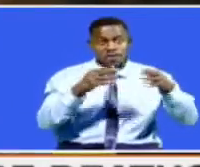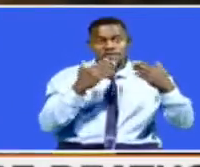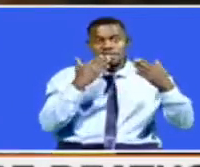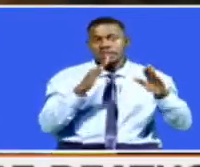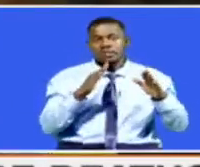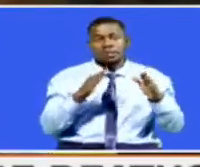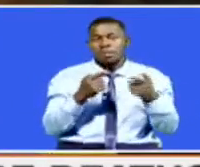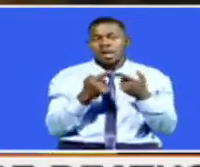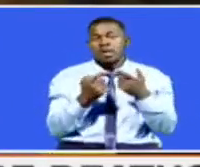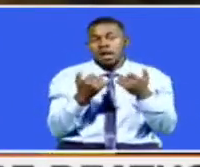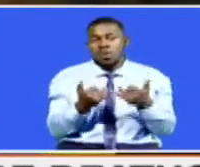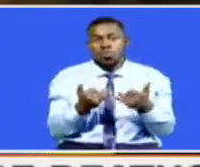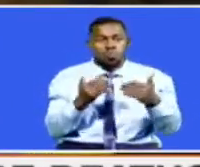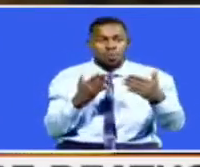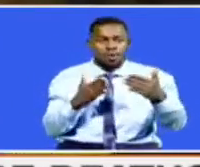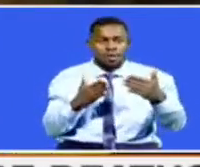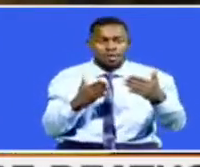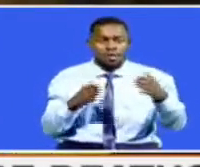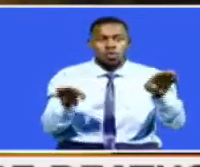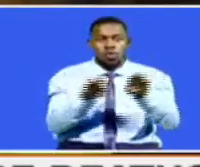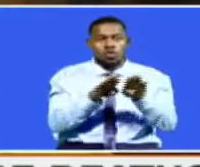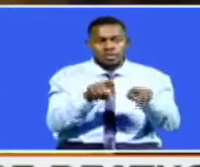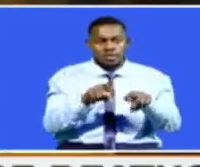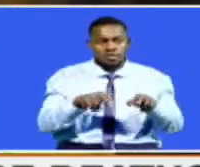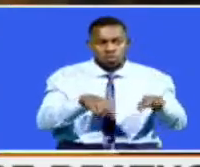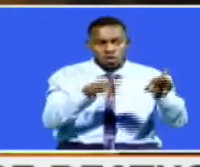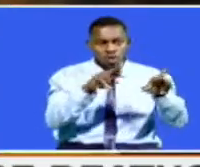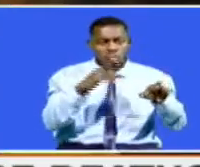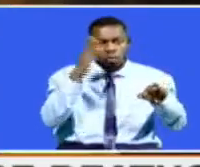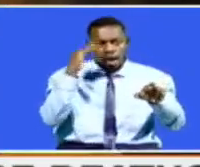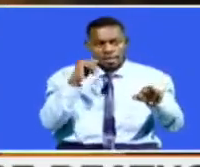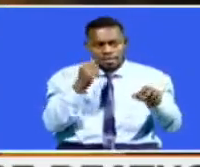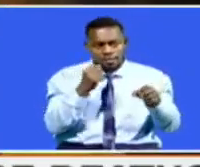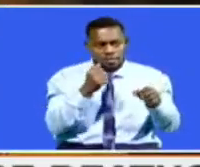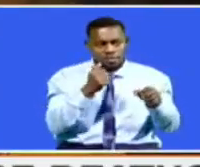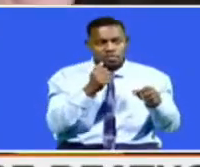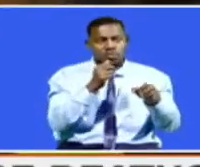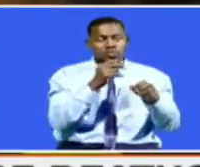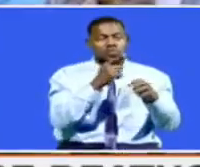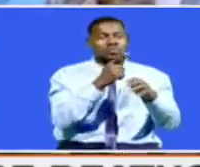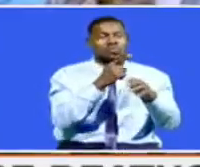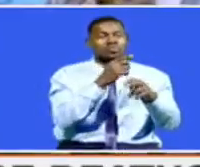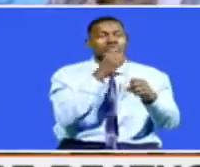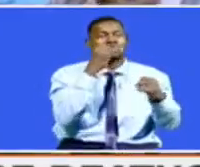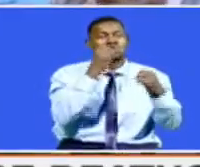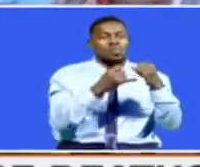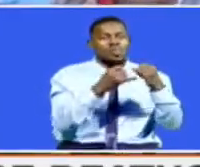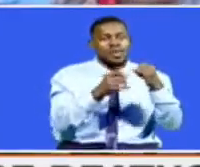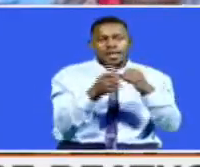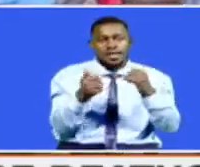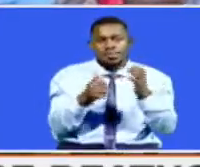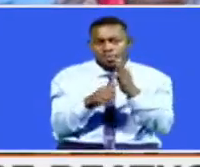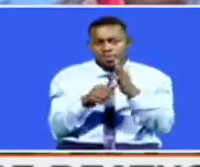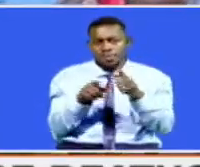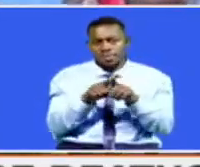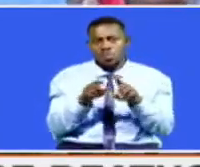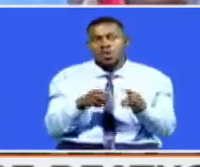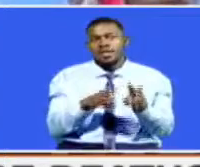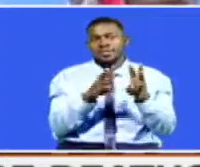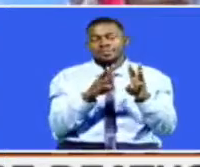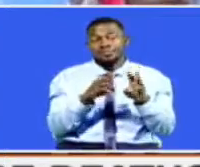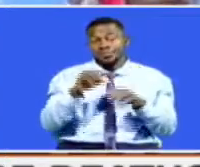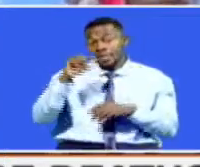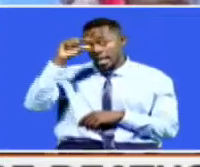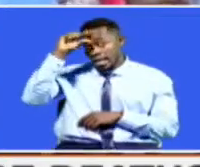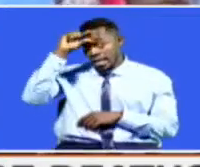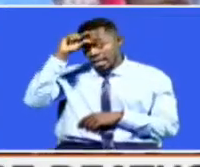this particular road to avoid a mishap like this again. Governor Abdul Swamad has pledged